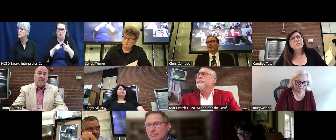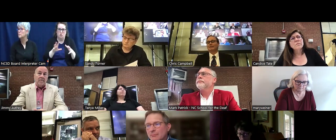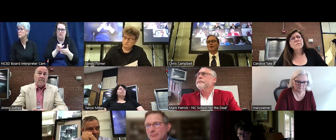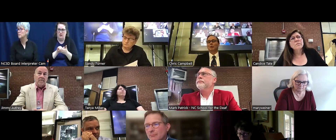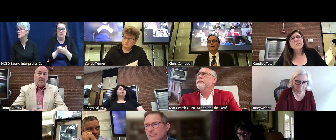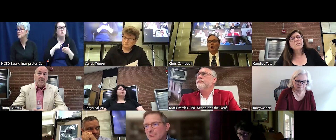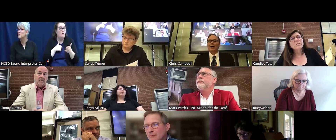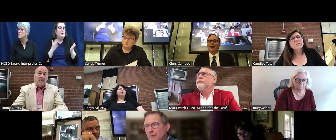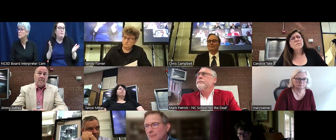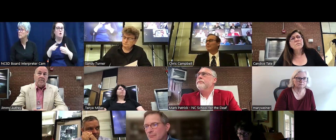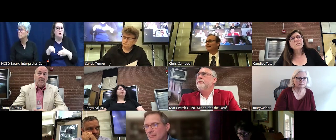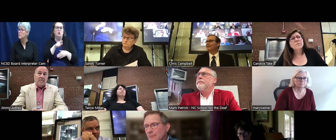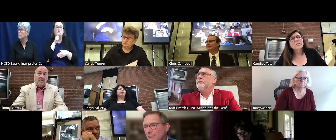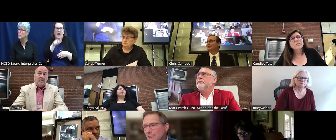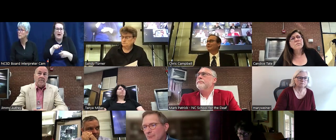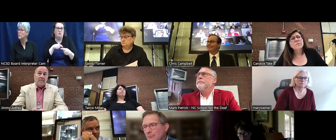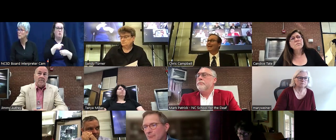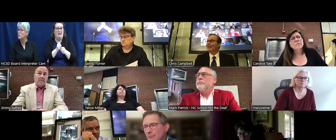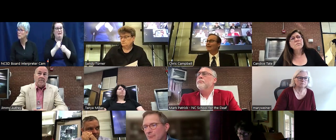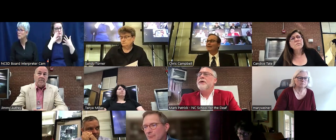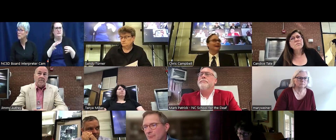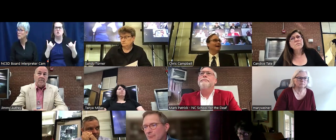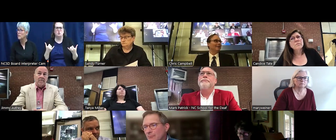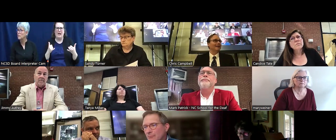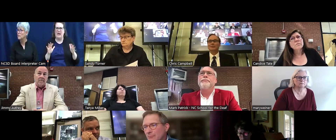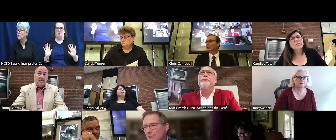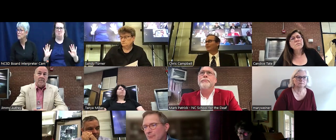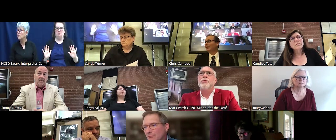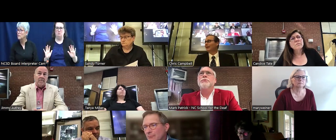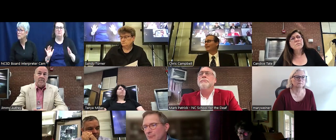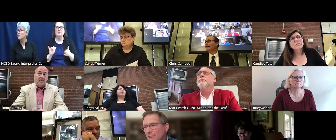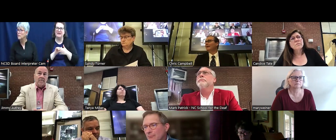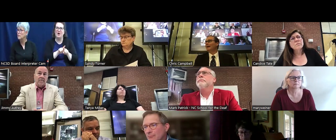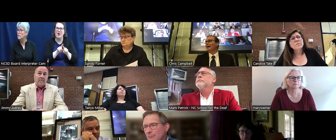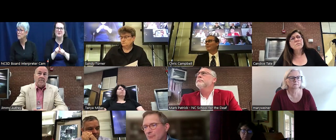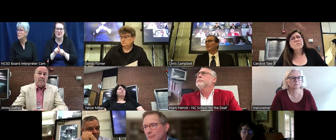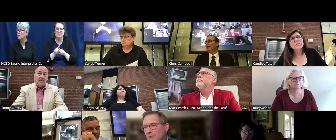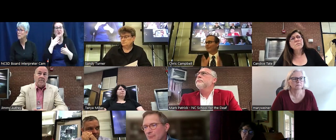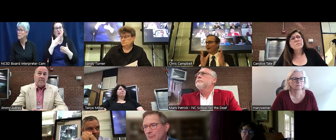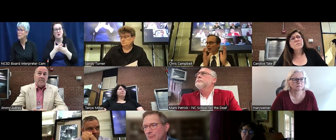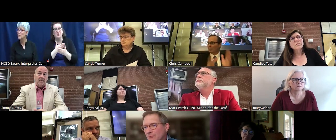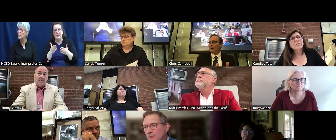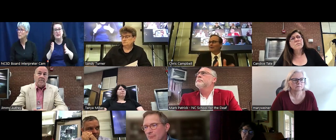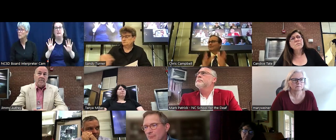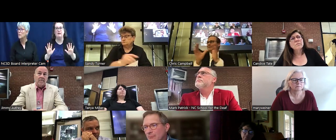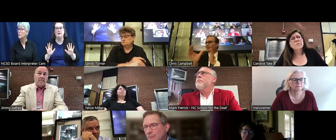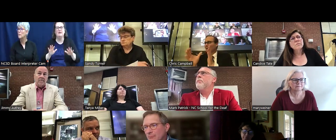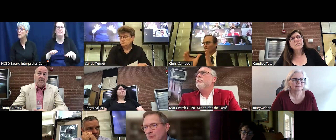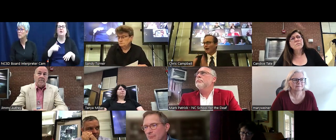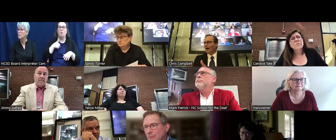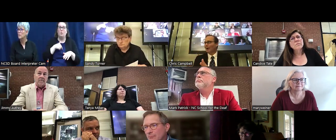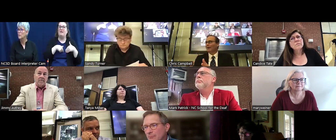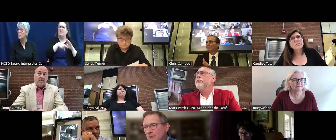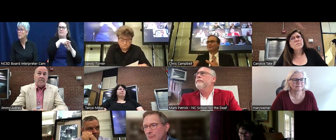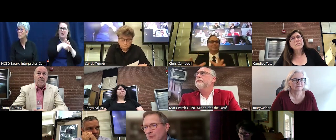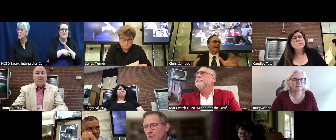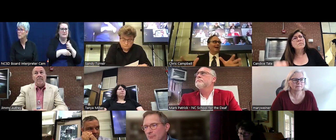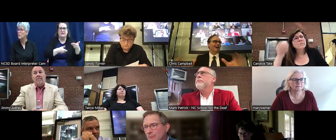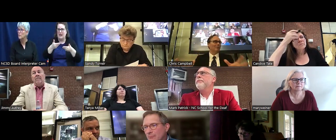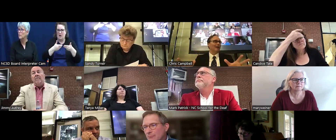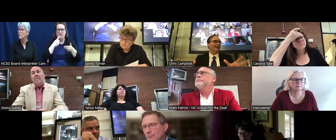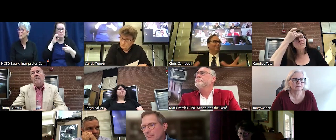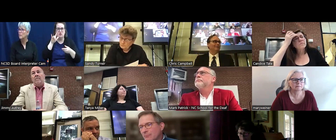and telling you we don't have to make the decision today. I think that's a good thing. We've got our policies and our hiring for